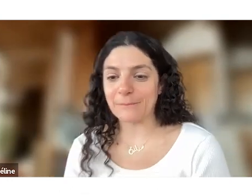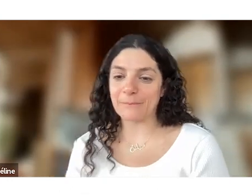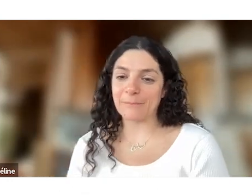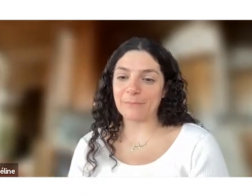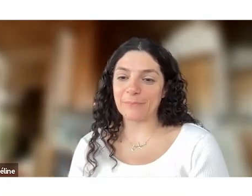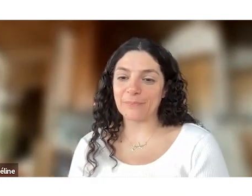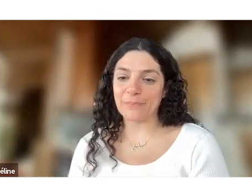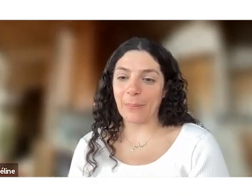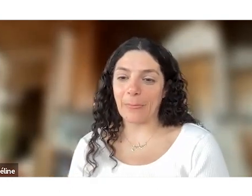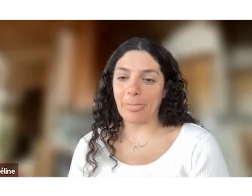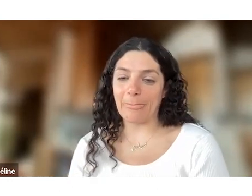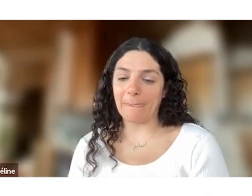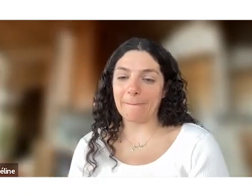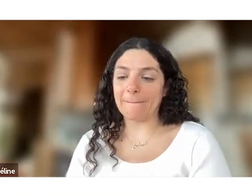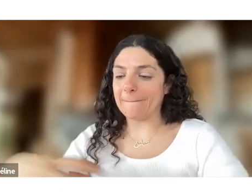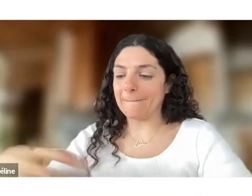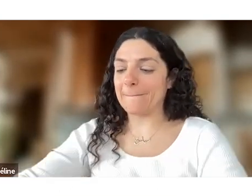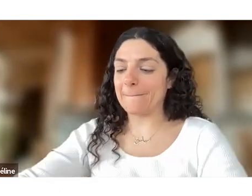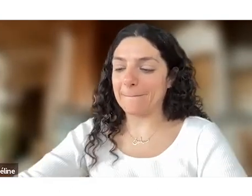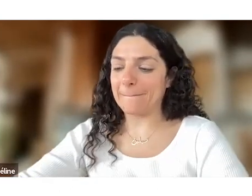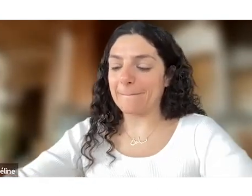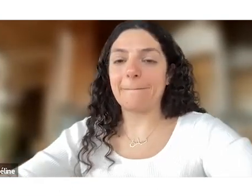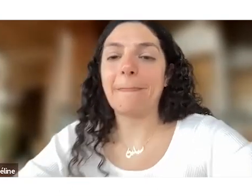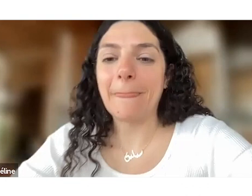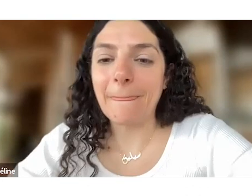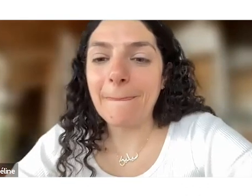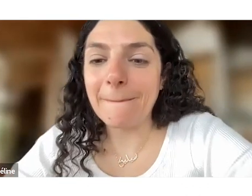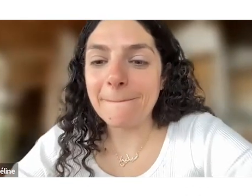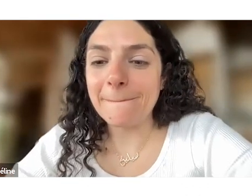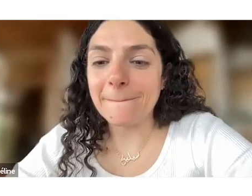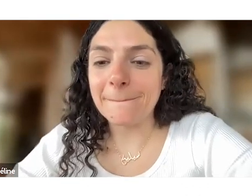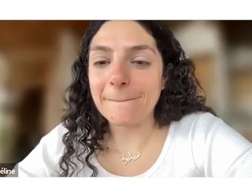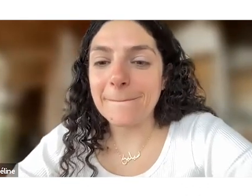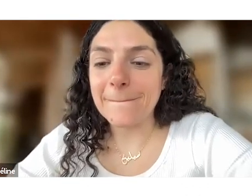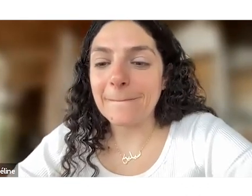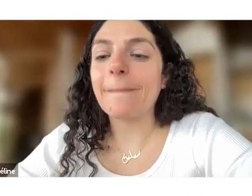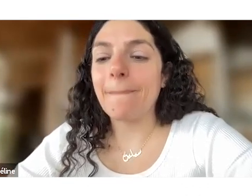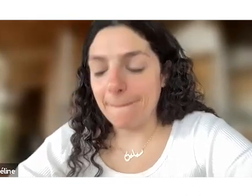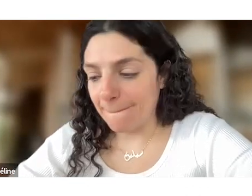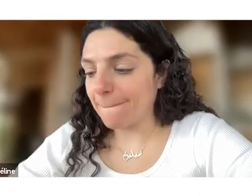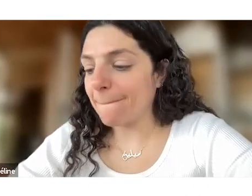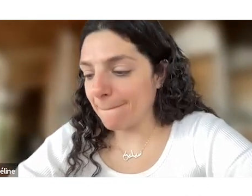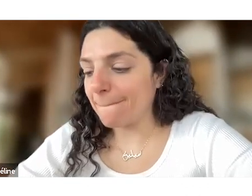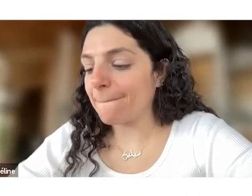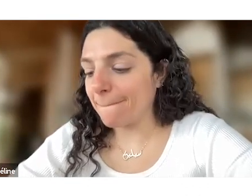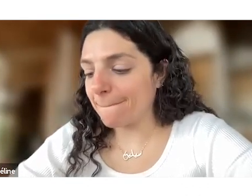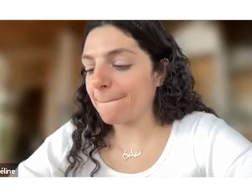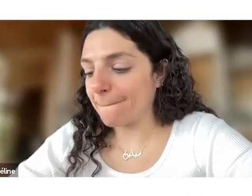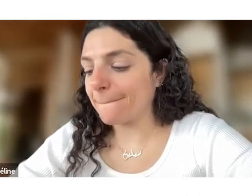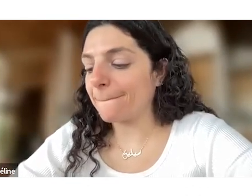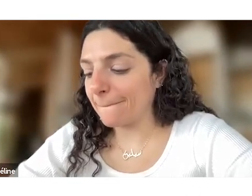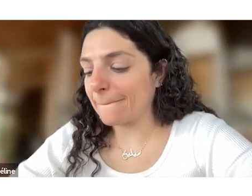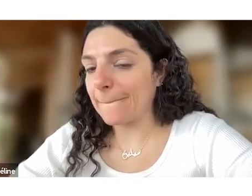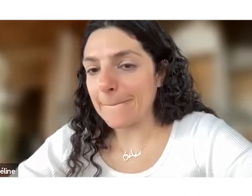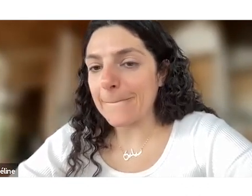share? Oh, no, it's all good. Feel free to be in conversation at Maytha Al Hassan, Instagram, not really on